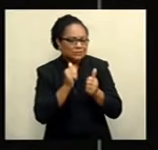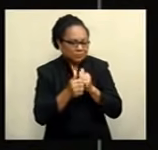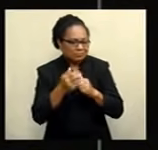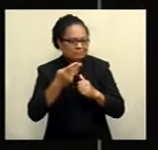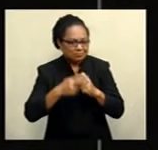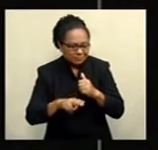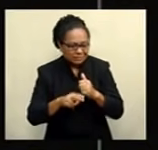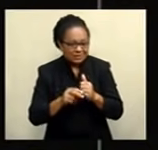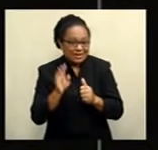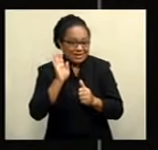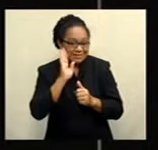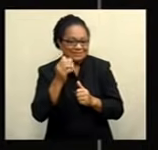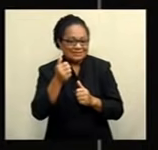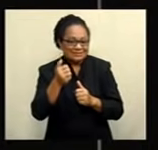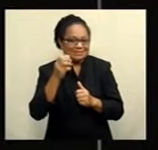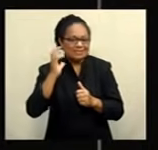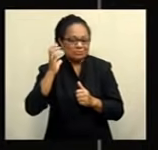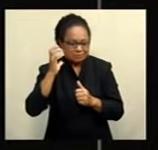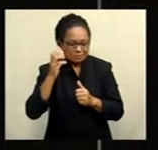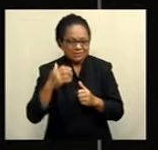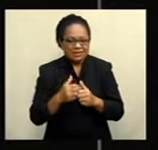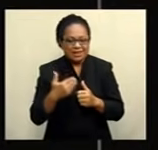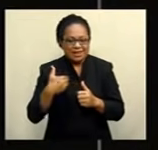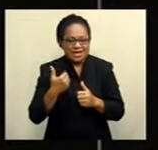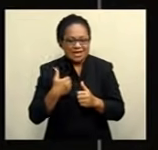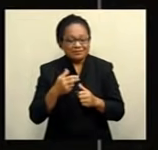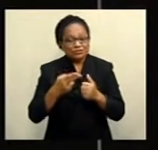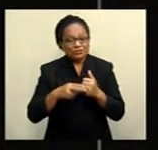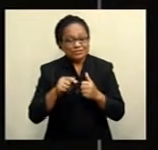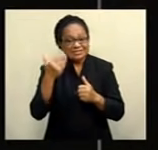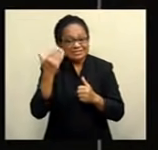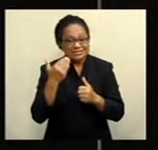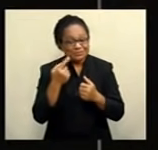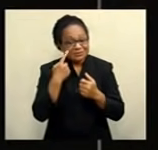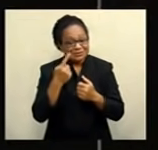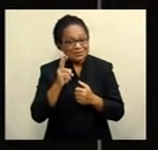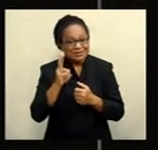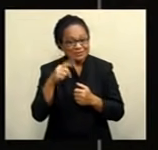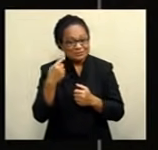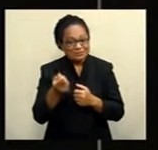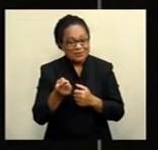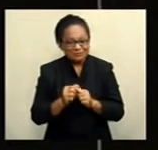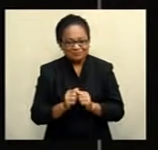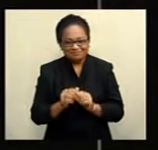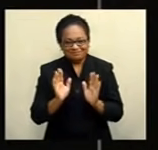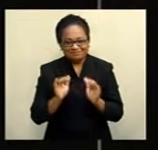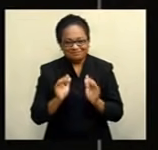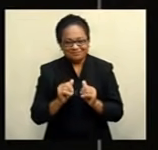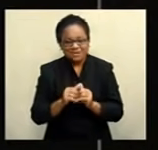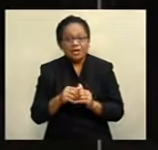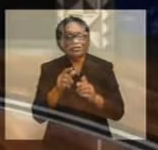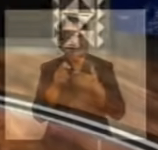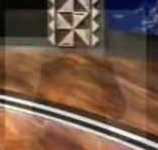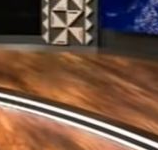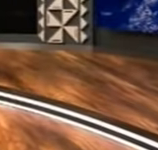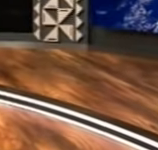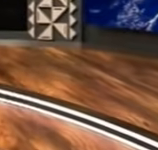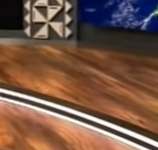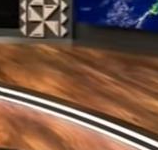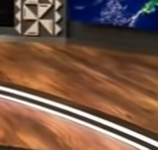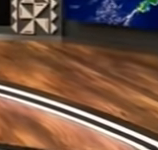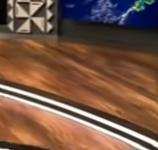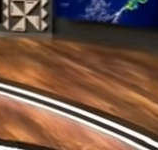and listen to our 6 stations live. That's your news this evening. I'll see you again tomorrow. Until then, stay safe. Modemanta.